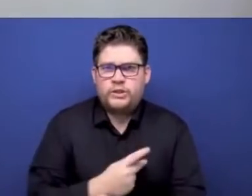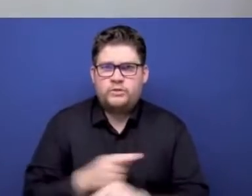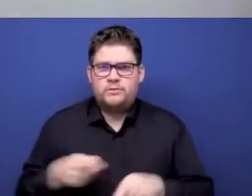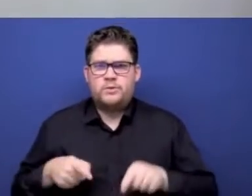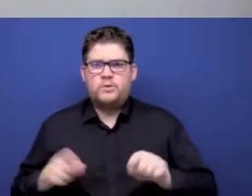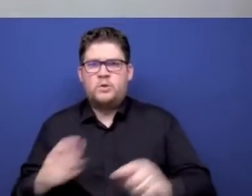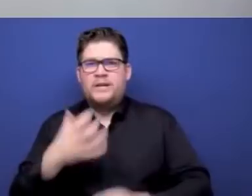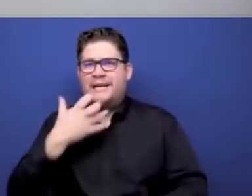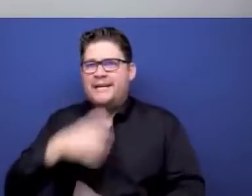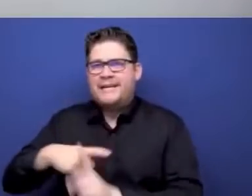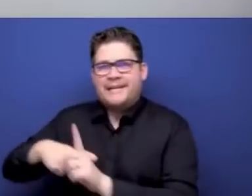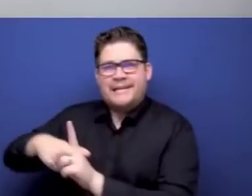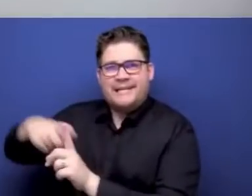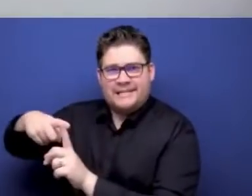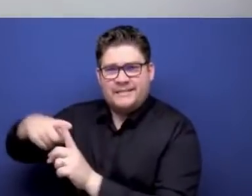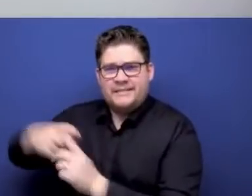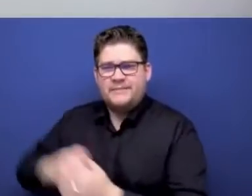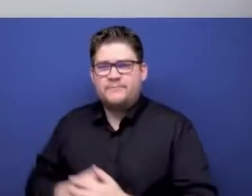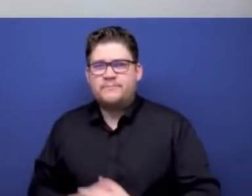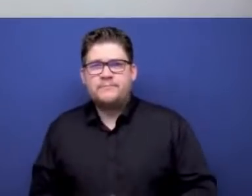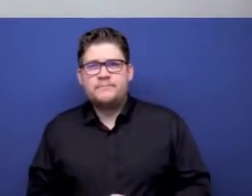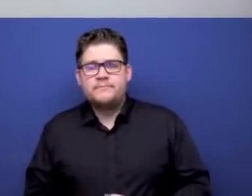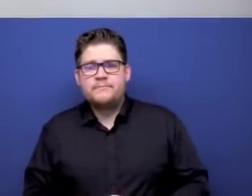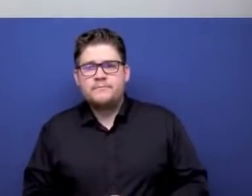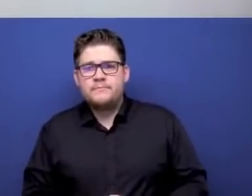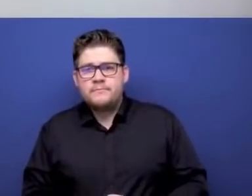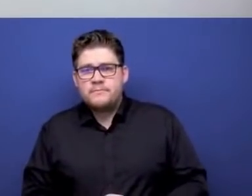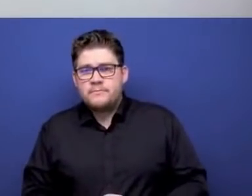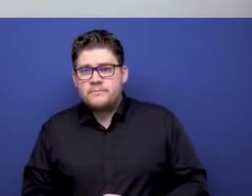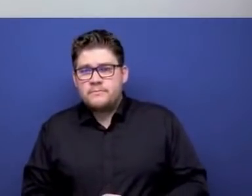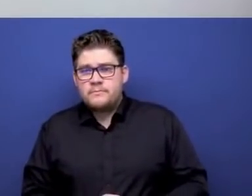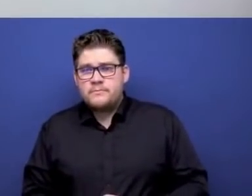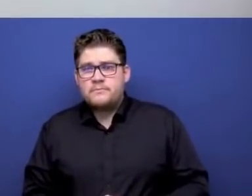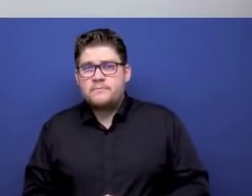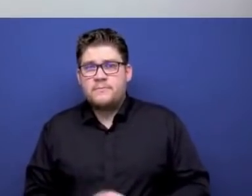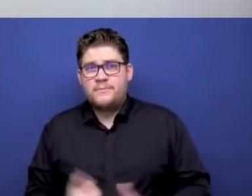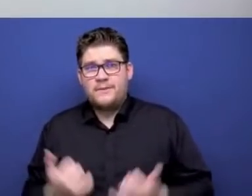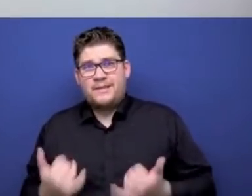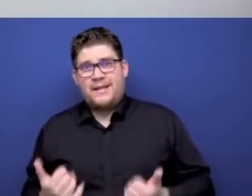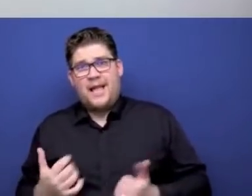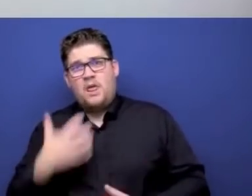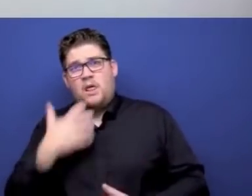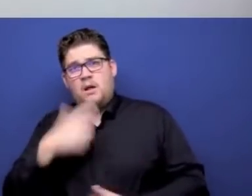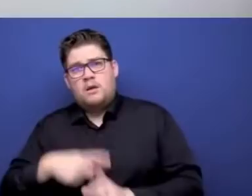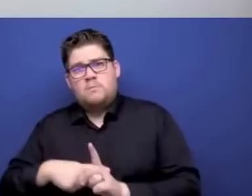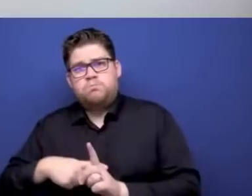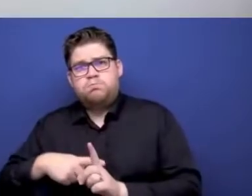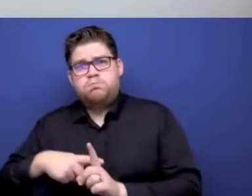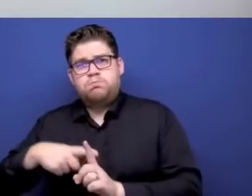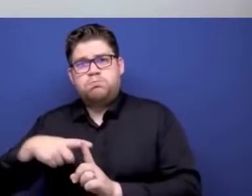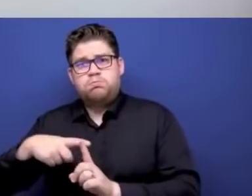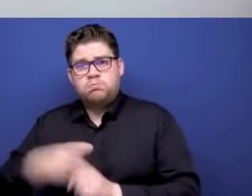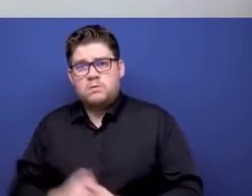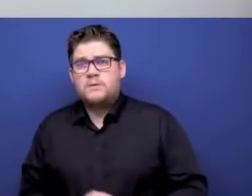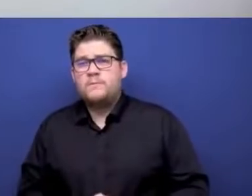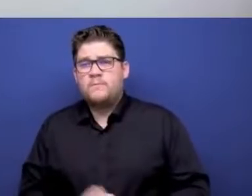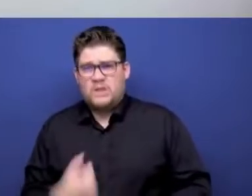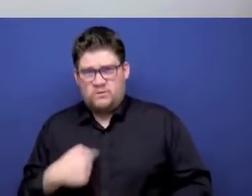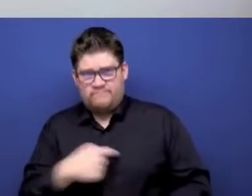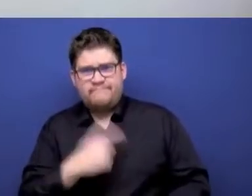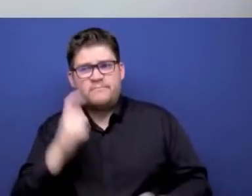wave, and what, especially now, because usually we see that with smoke,